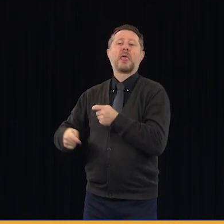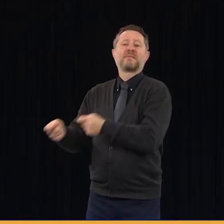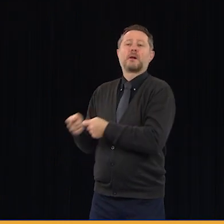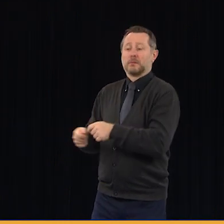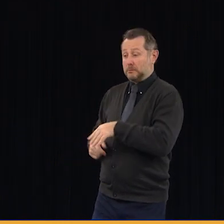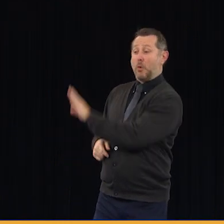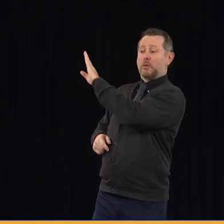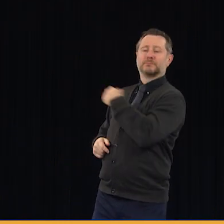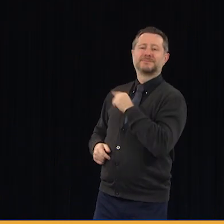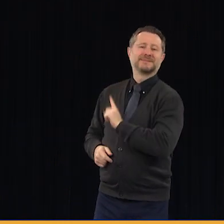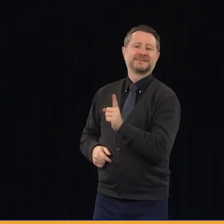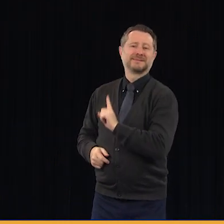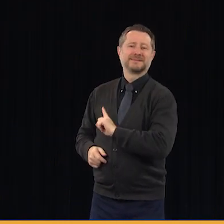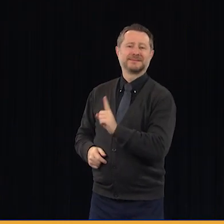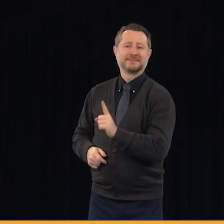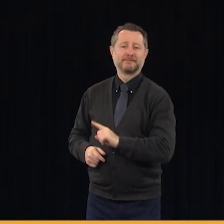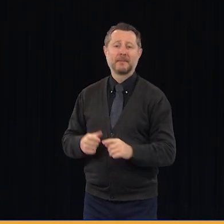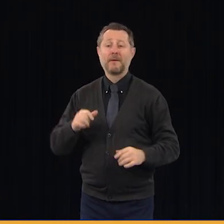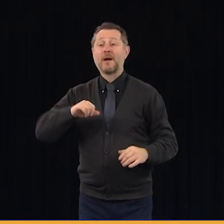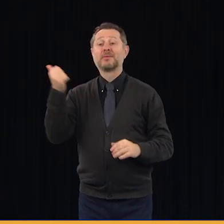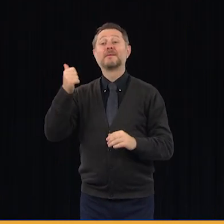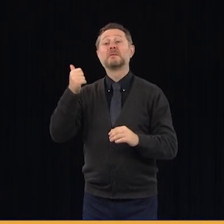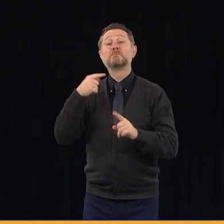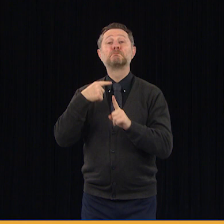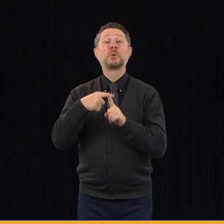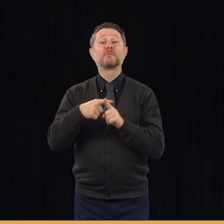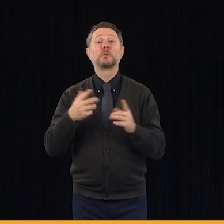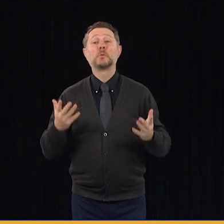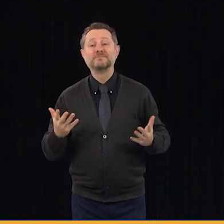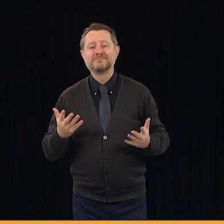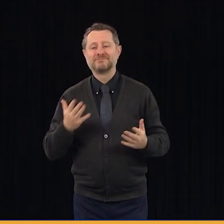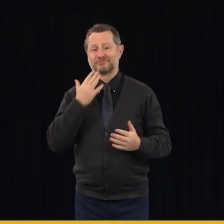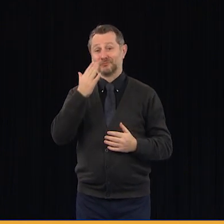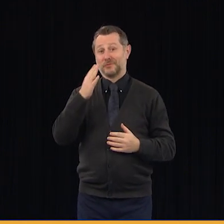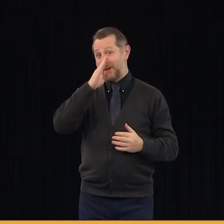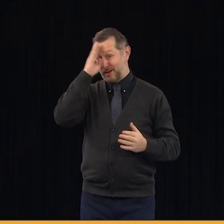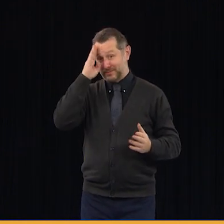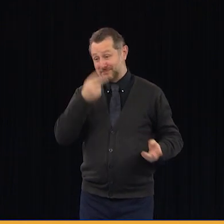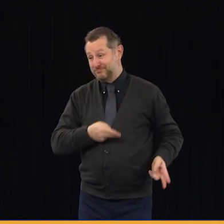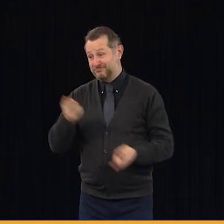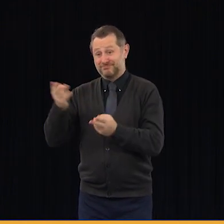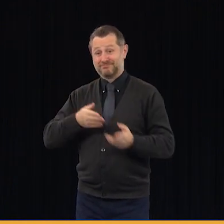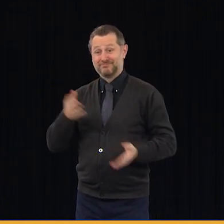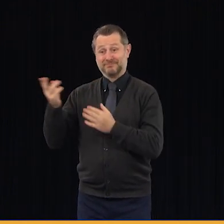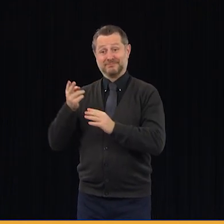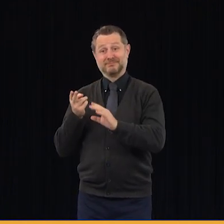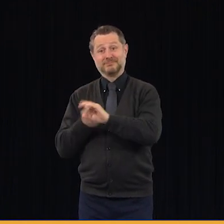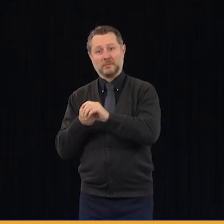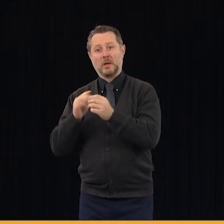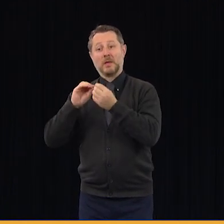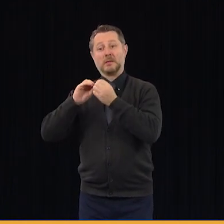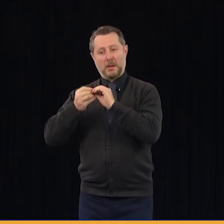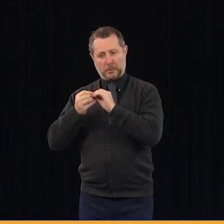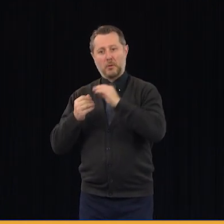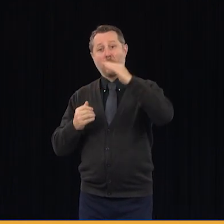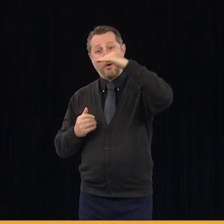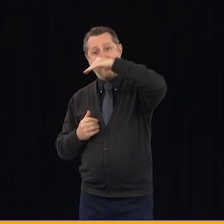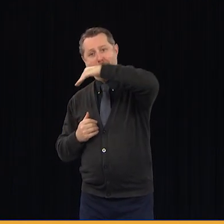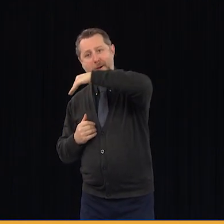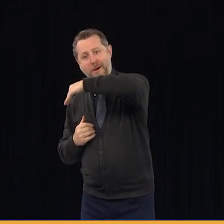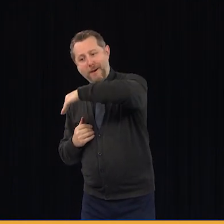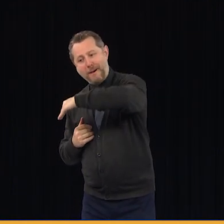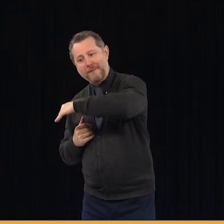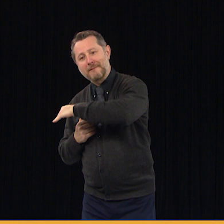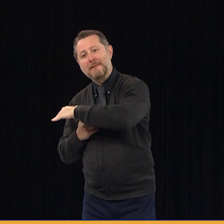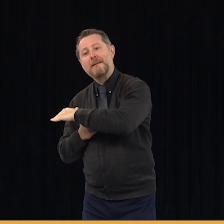The additional good news is the hospitalization rate does suggest that it's coming down, and we are flattening the curve. We